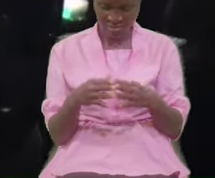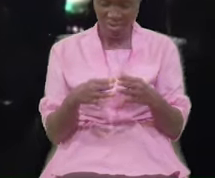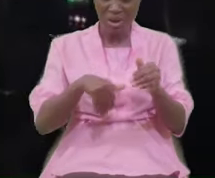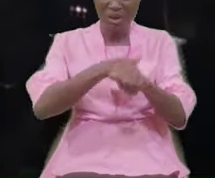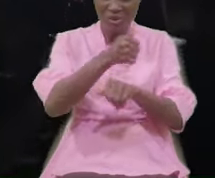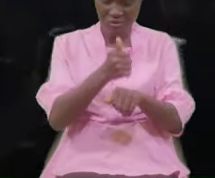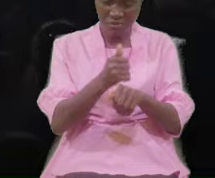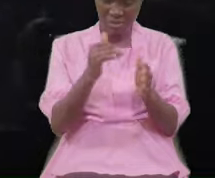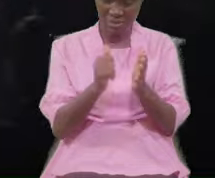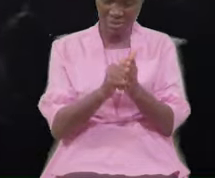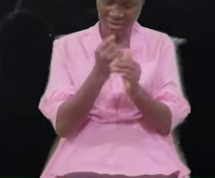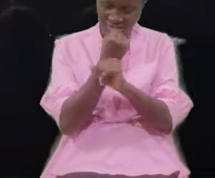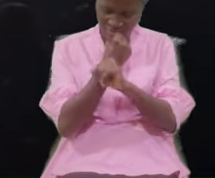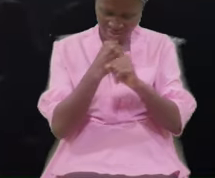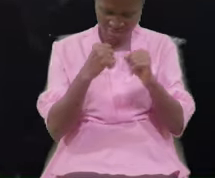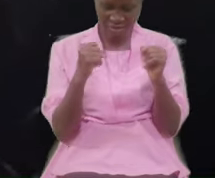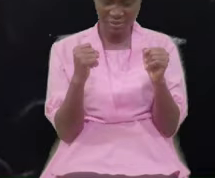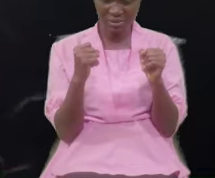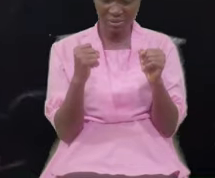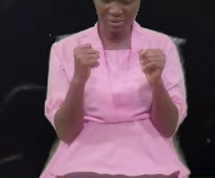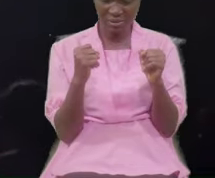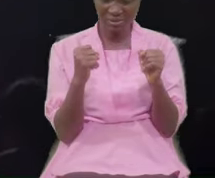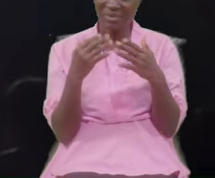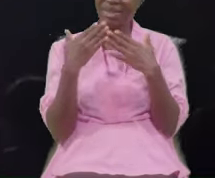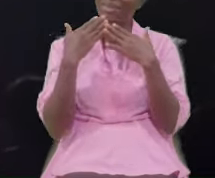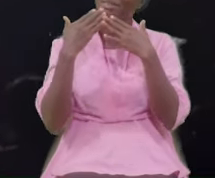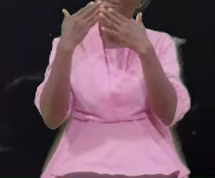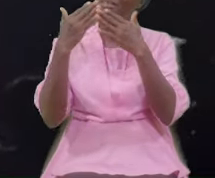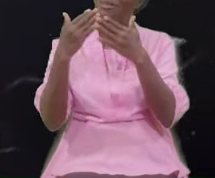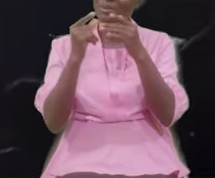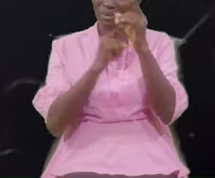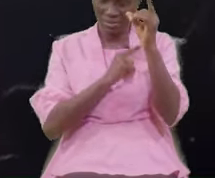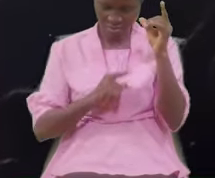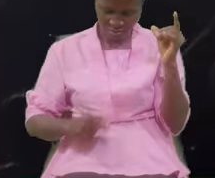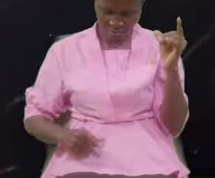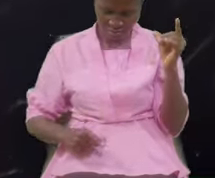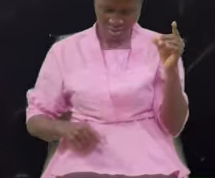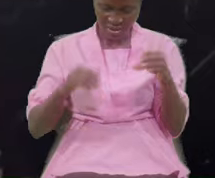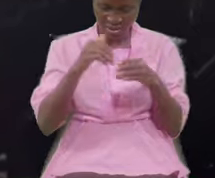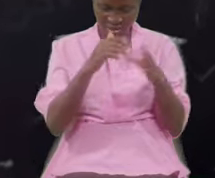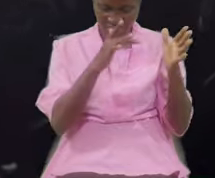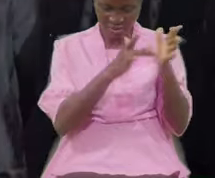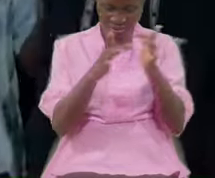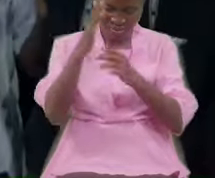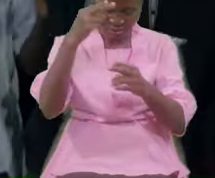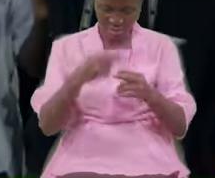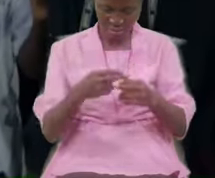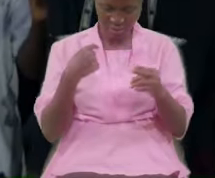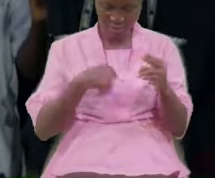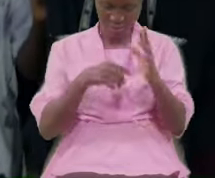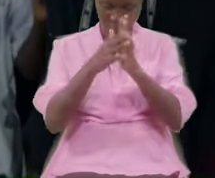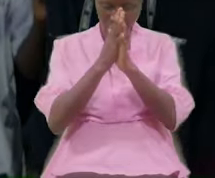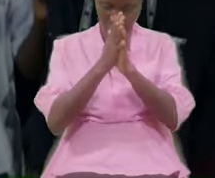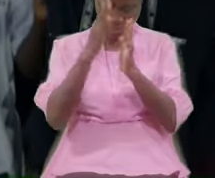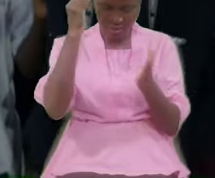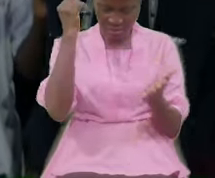imong ikumpirma ang kaluasan sa ginoo Salamat Jesus name we pray sa pangalan ni